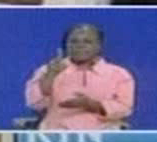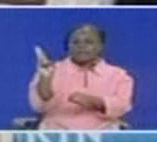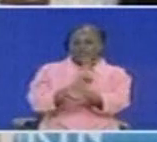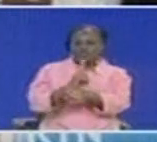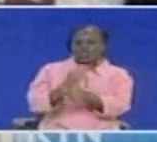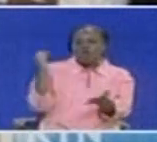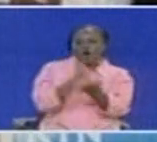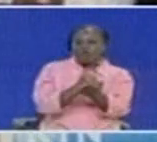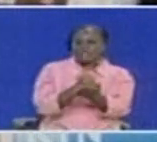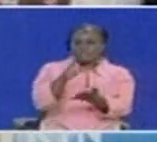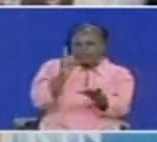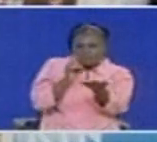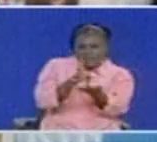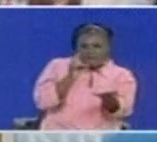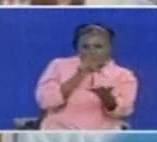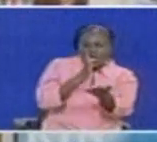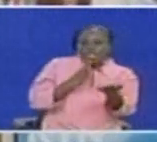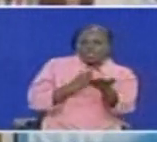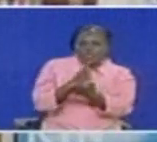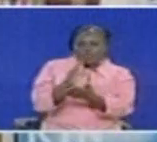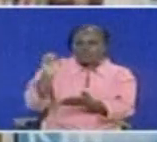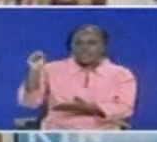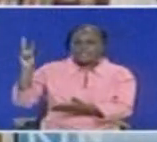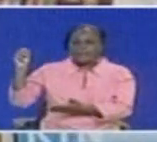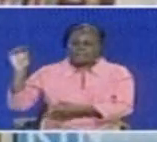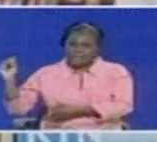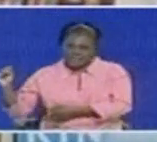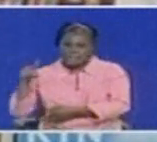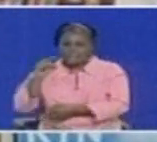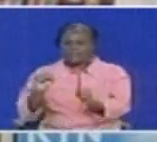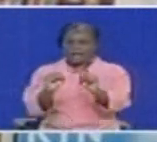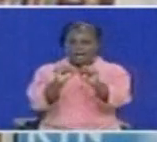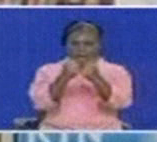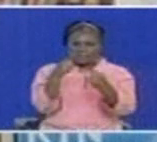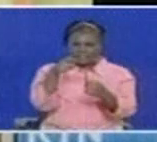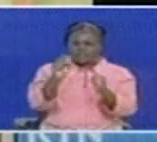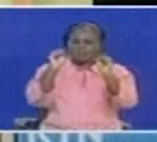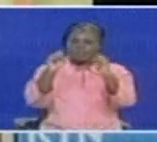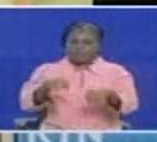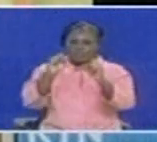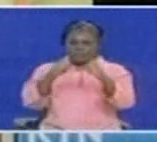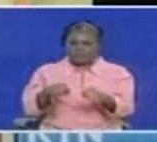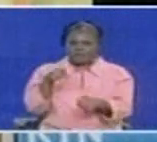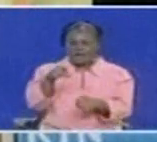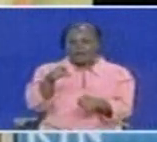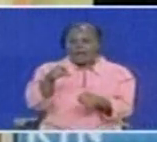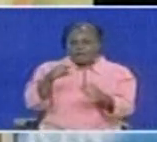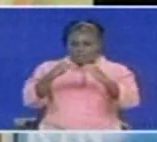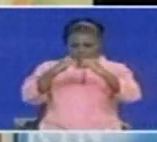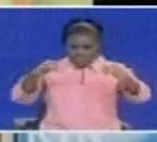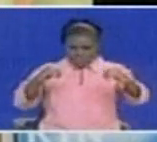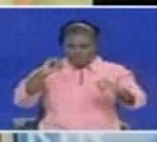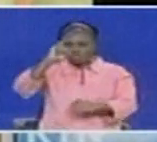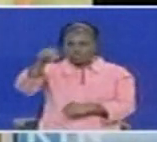her office by firing a government official through text message, a development that could point to new cracks in the